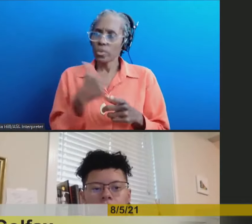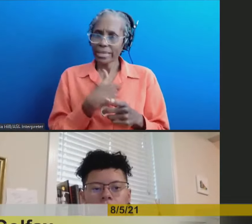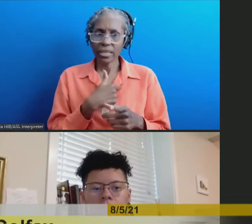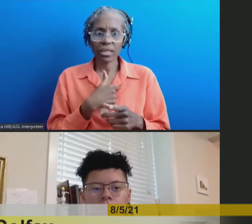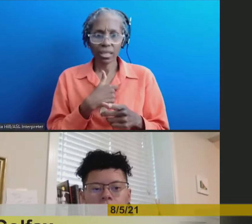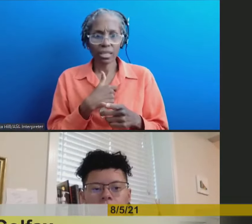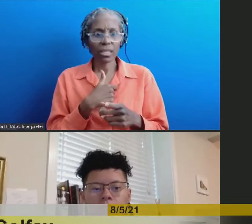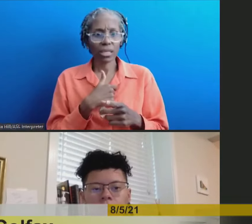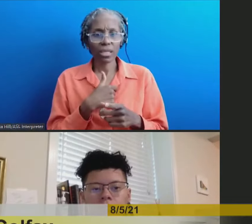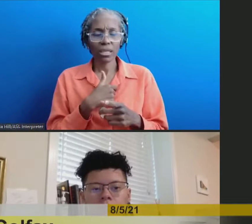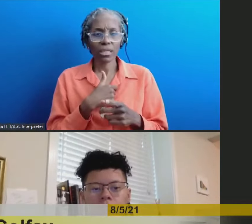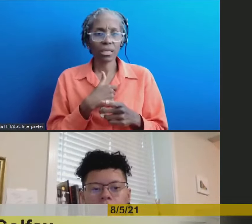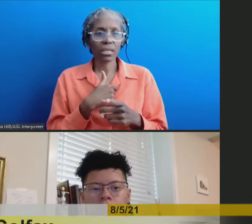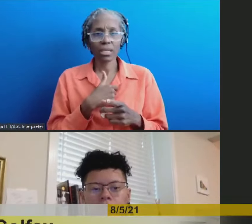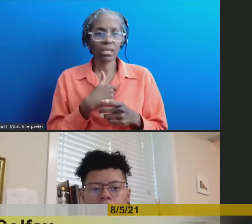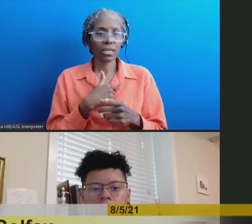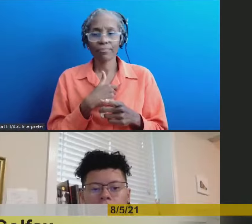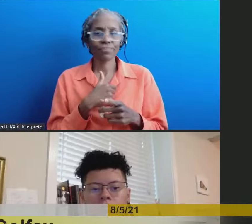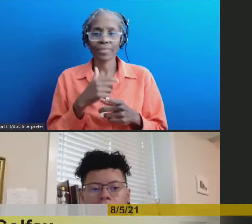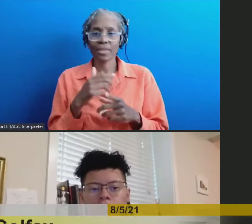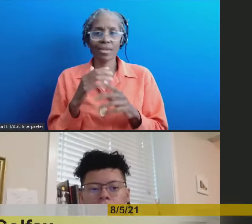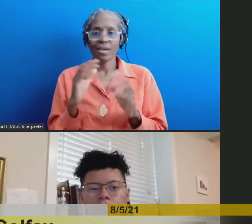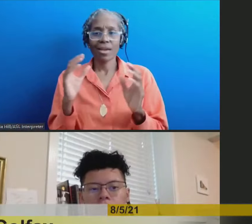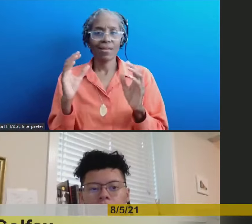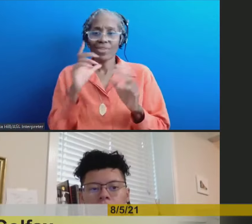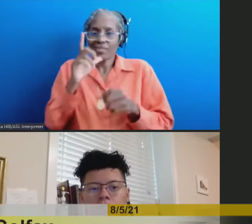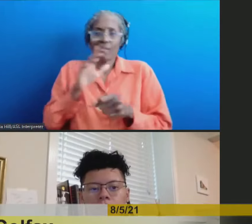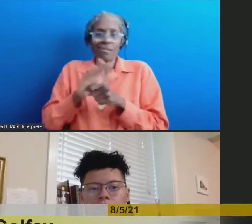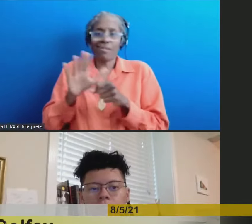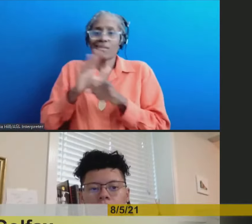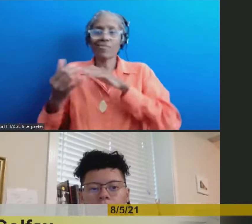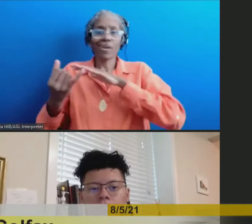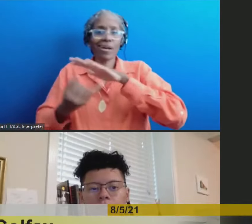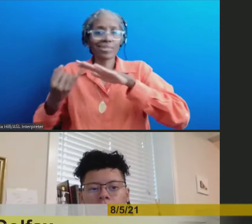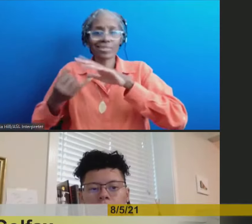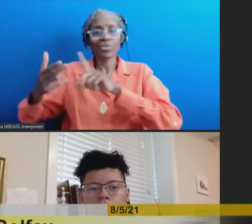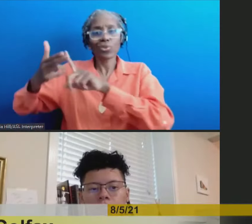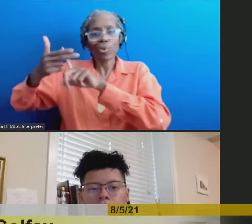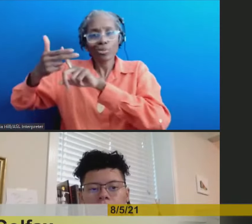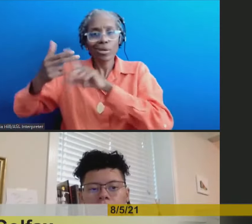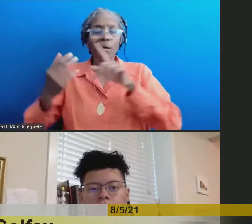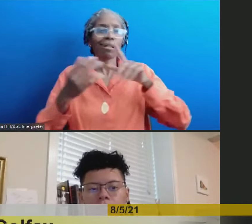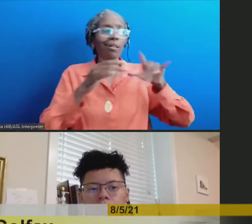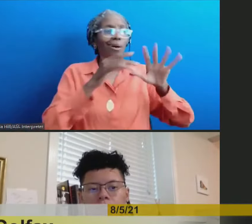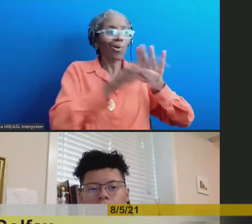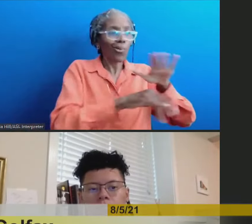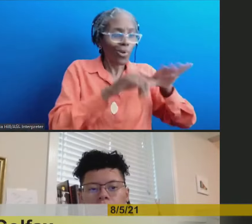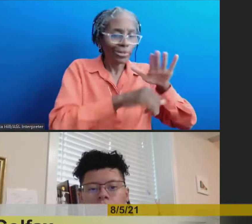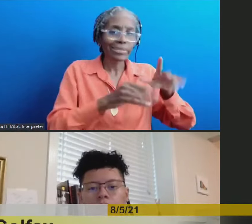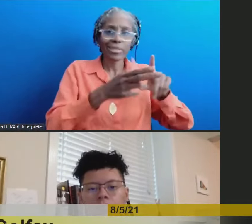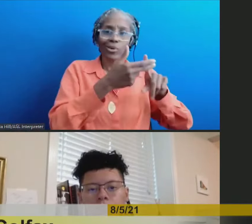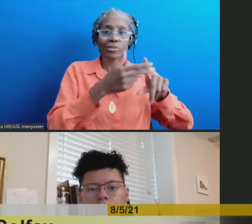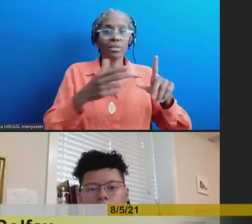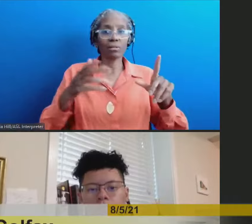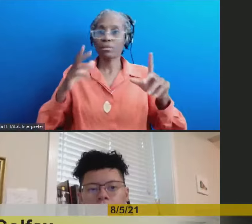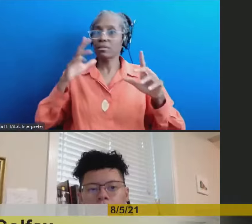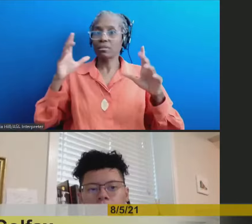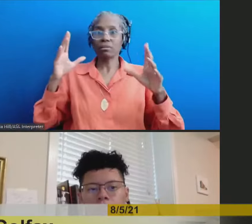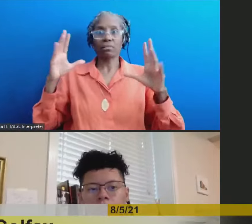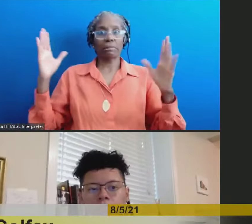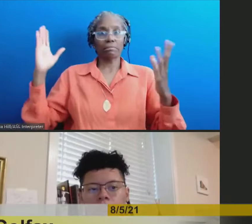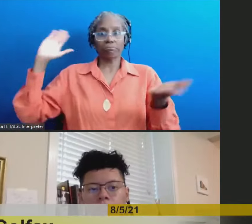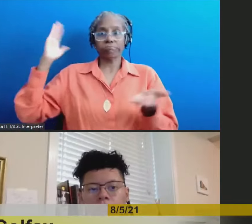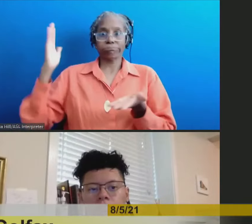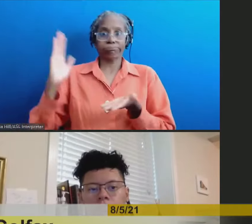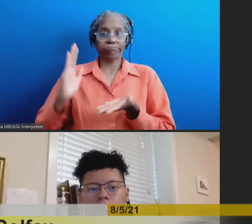we do not have the level of isolation and quarantine hotels that we had for these last 3 surges. So we're continuing